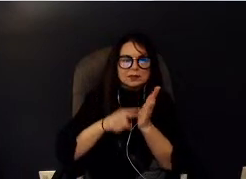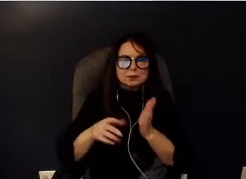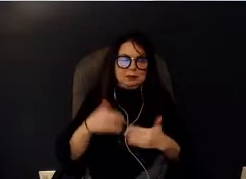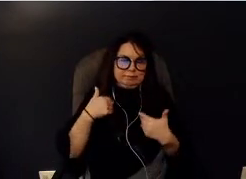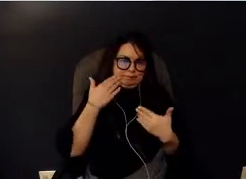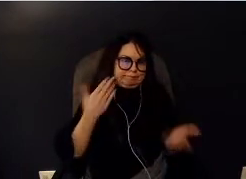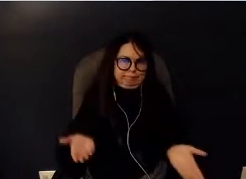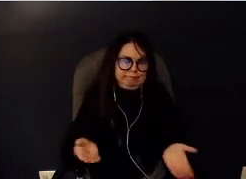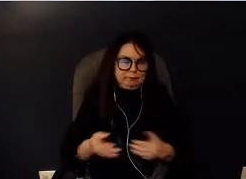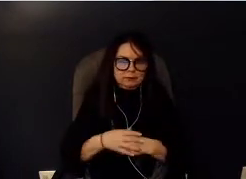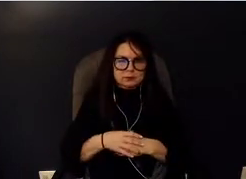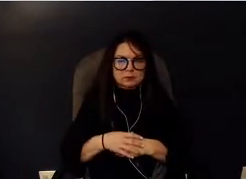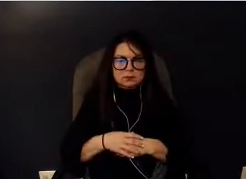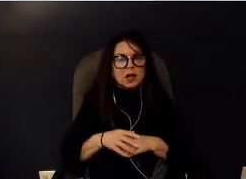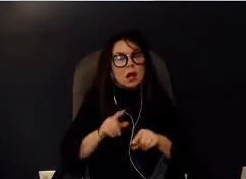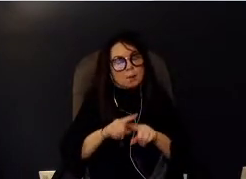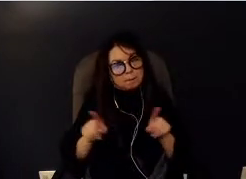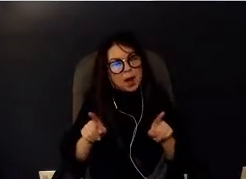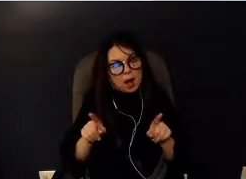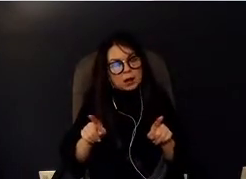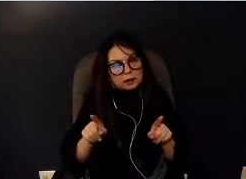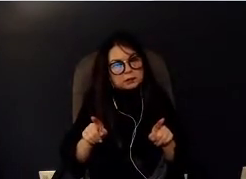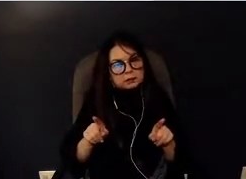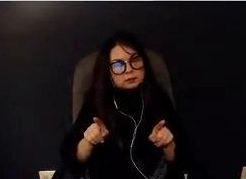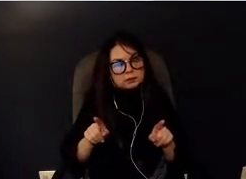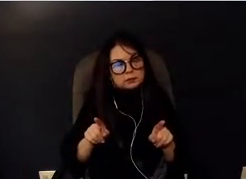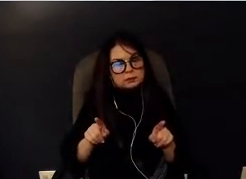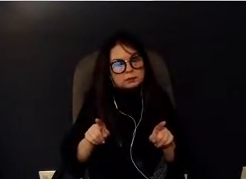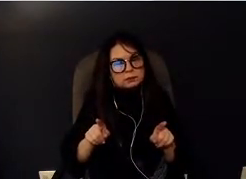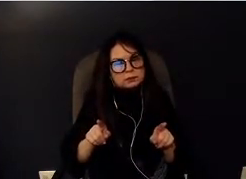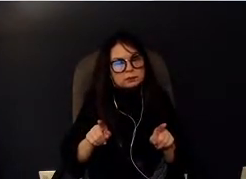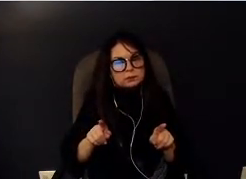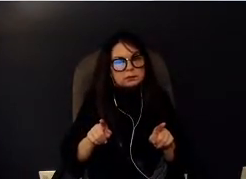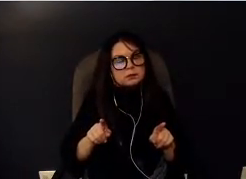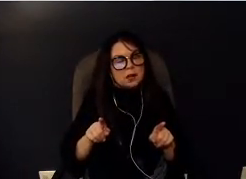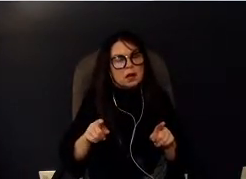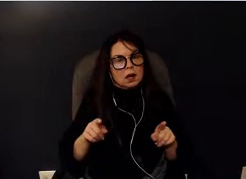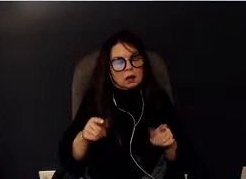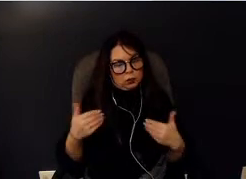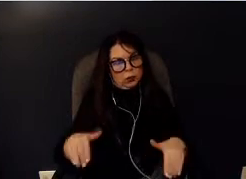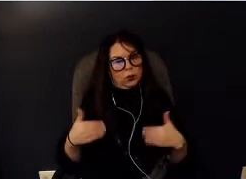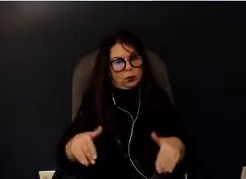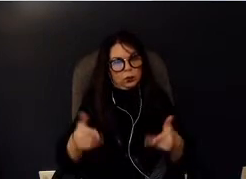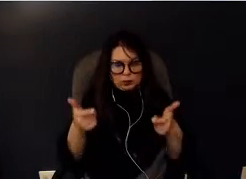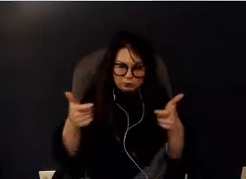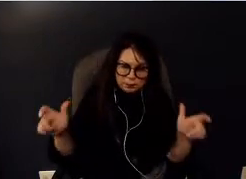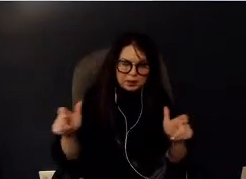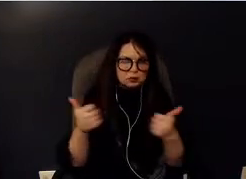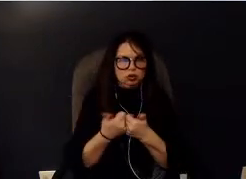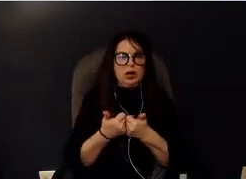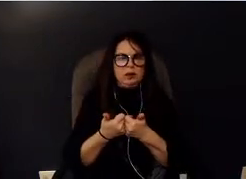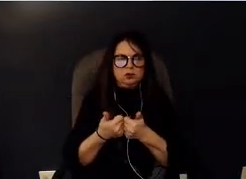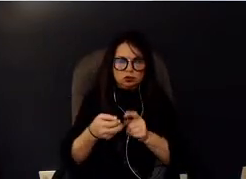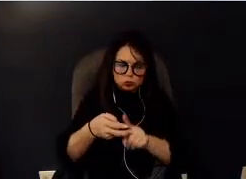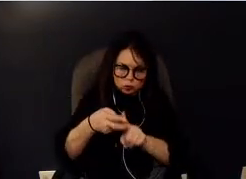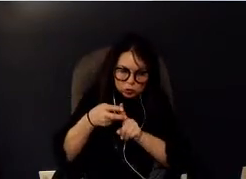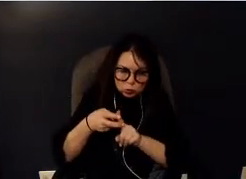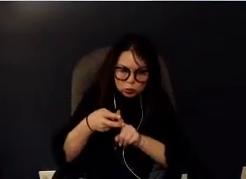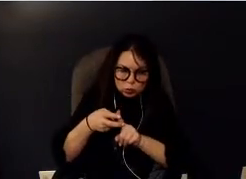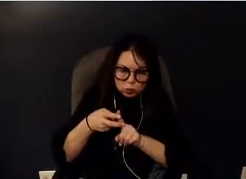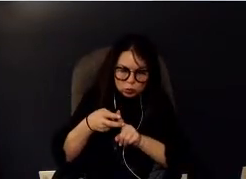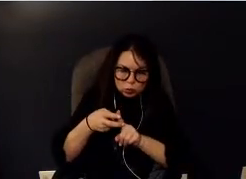that we have had huge challenges in recruiting and retaining